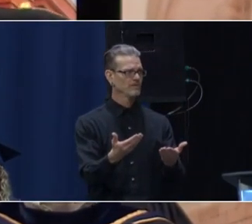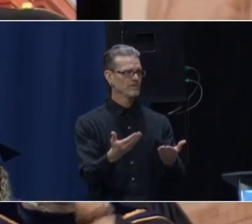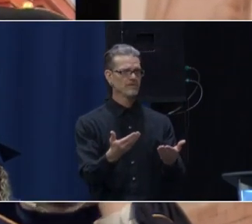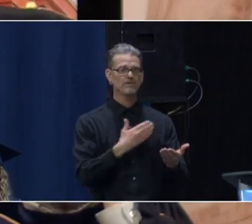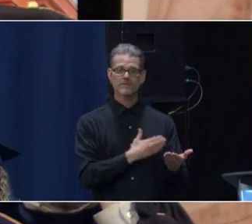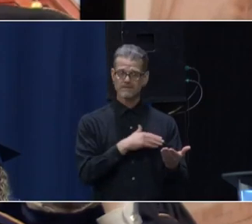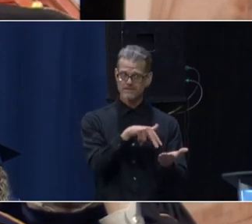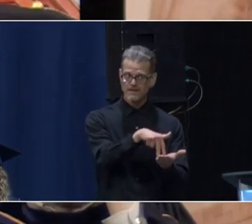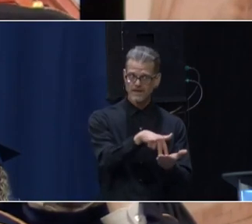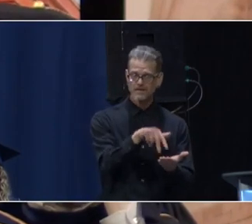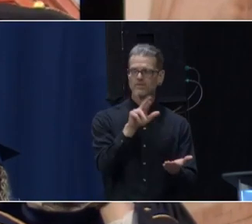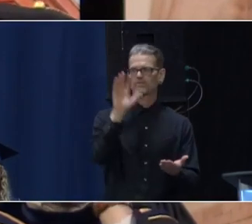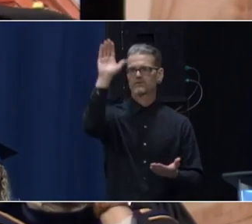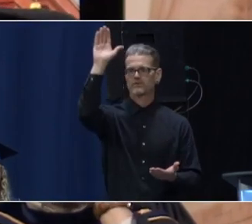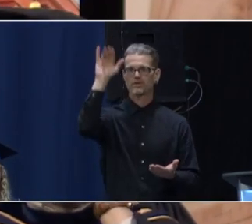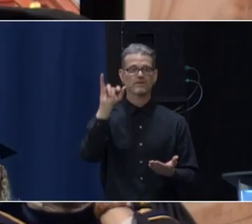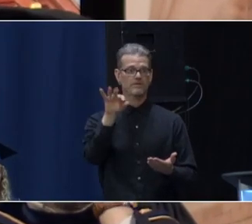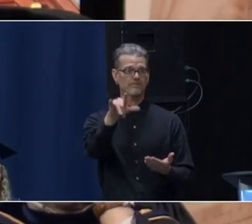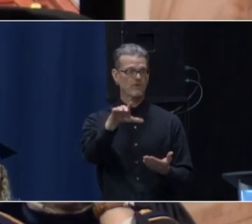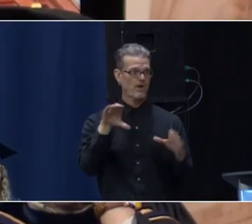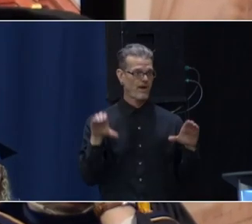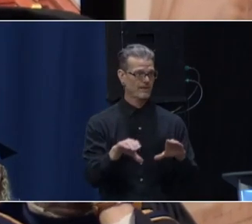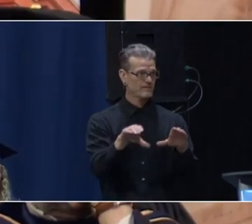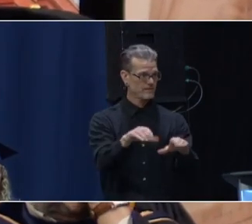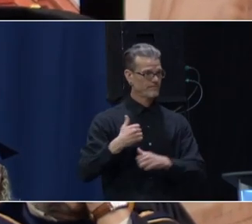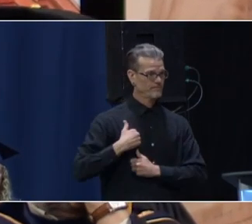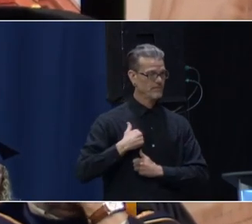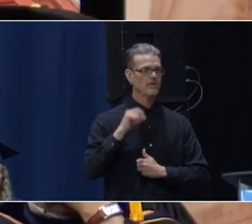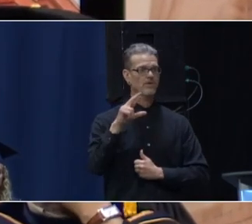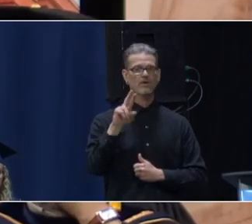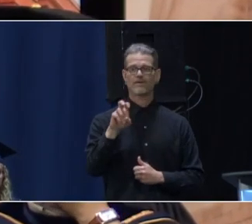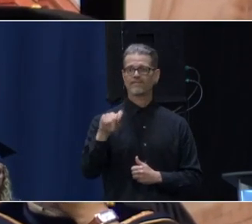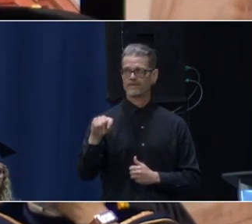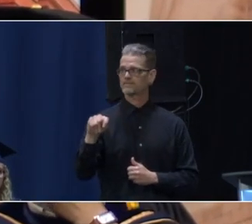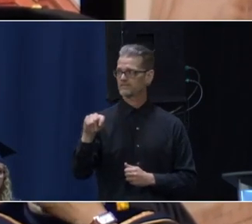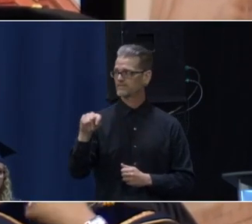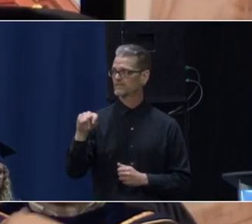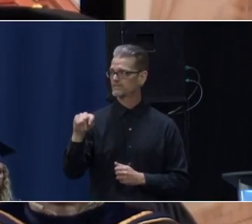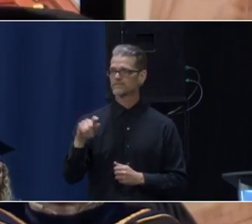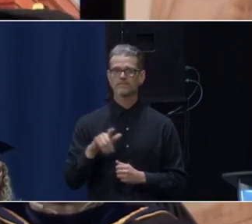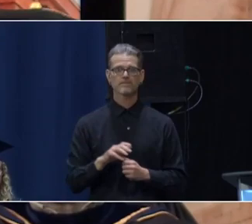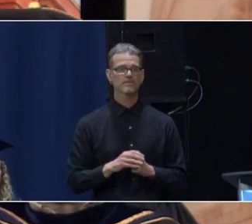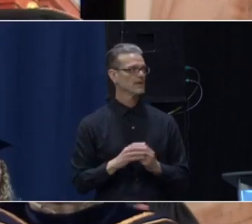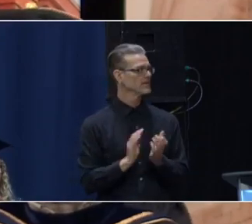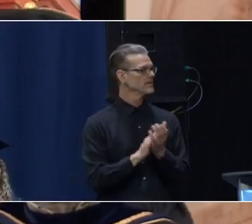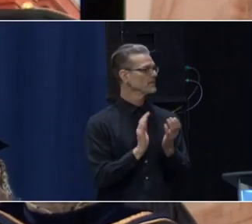stand or raise your hand if you are on active duty or are a veteran.